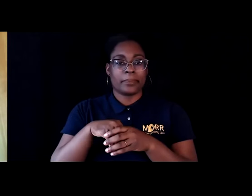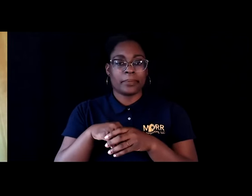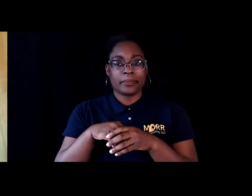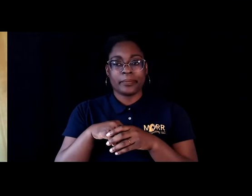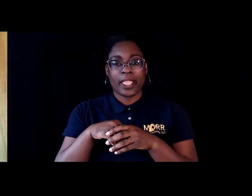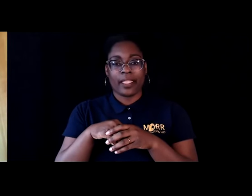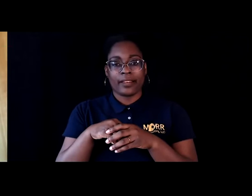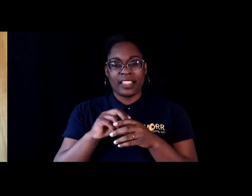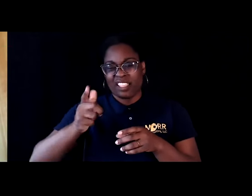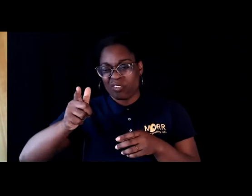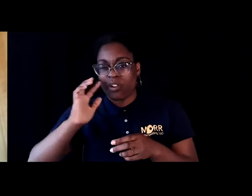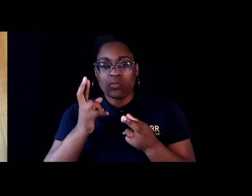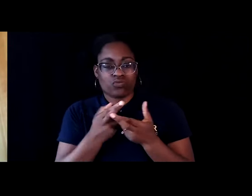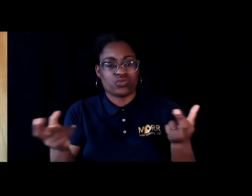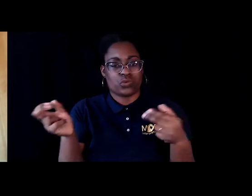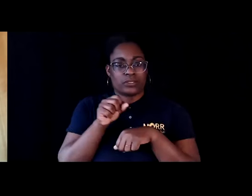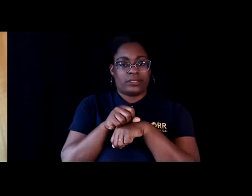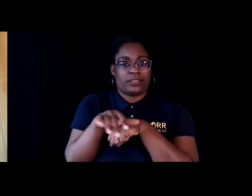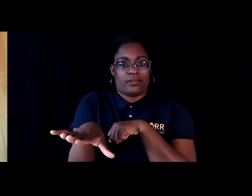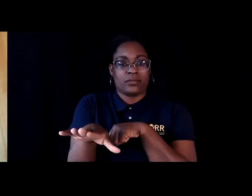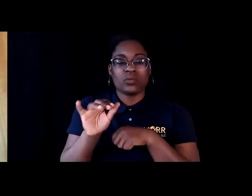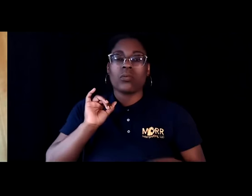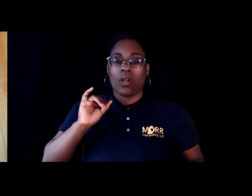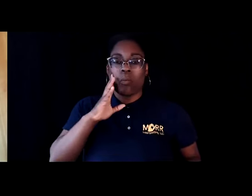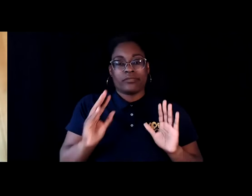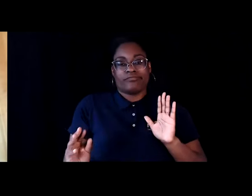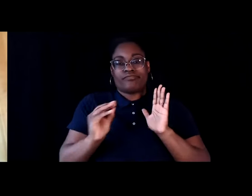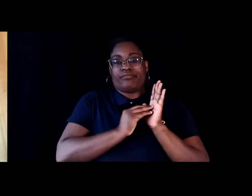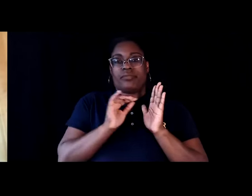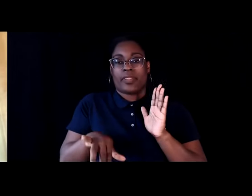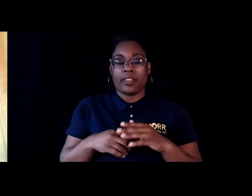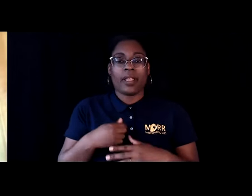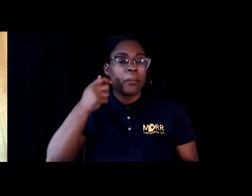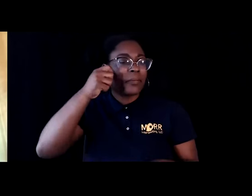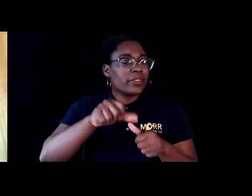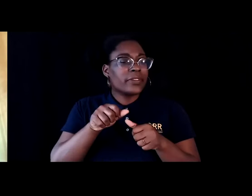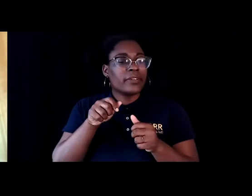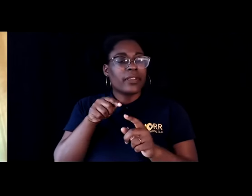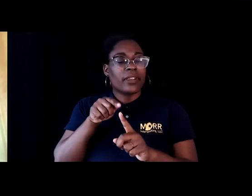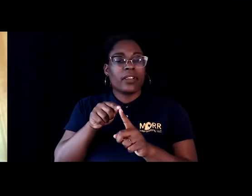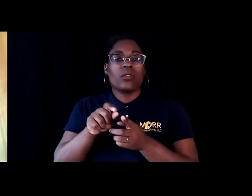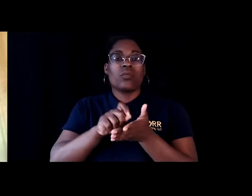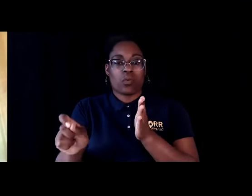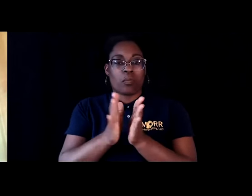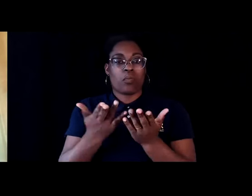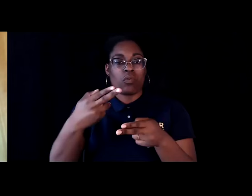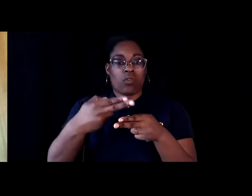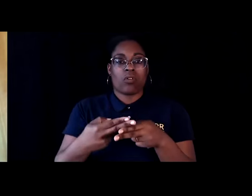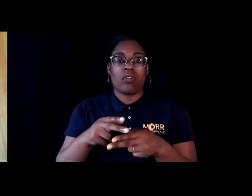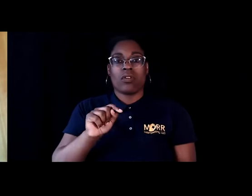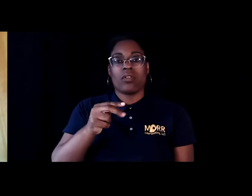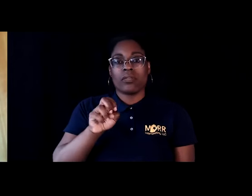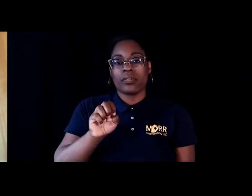resources that I send out to you all. But I believe he wrote a book called A Ritual of Water. And so he writes a lot about